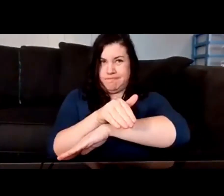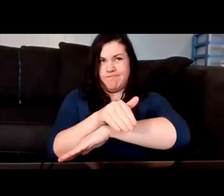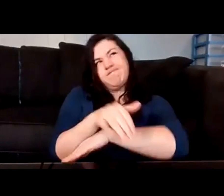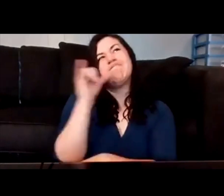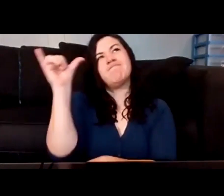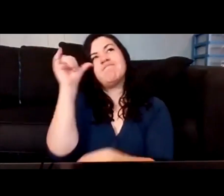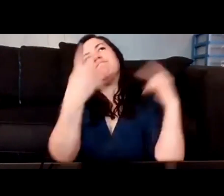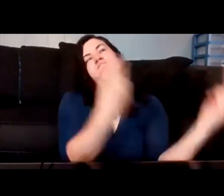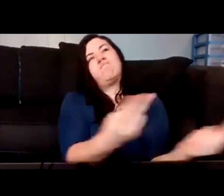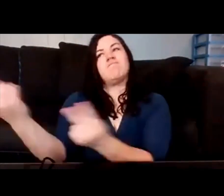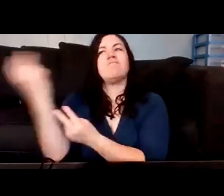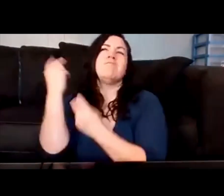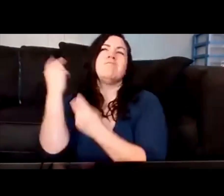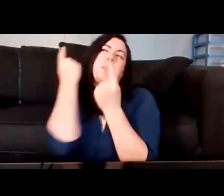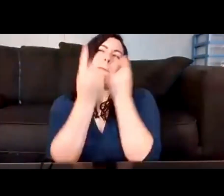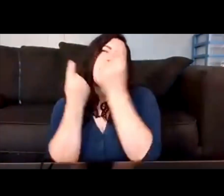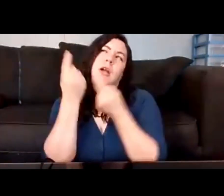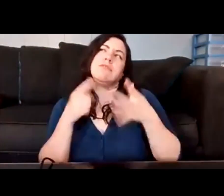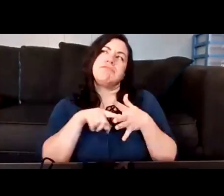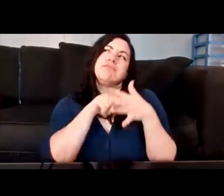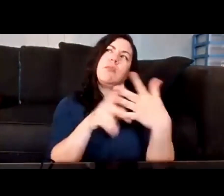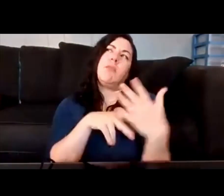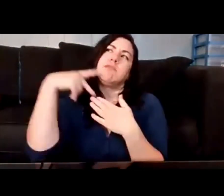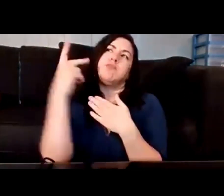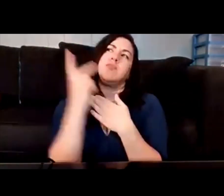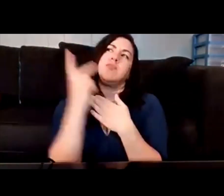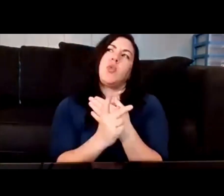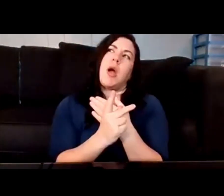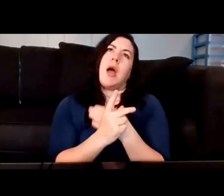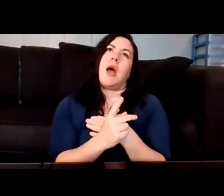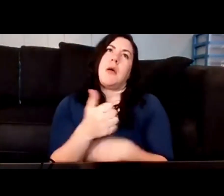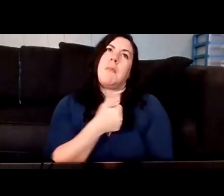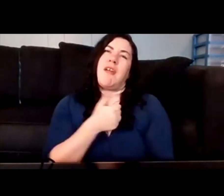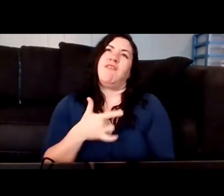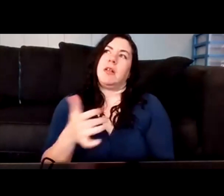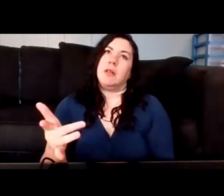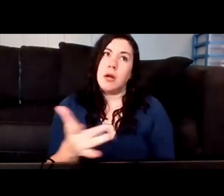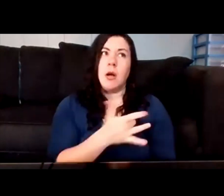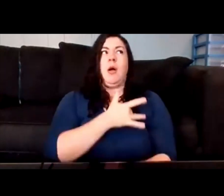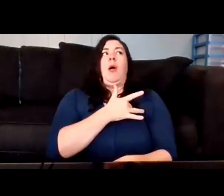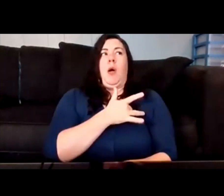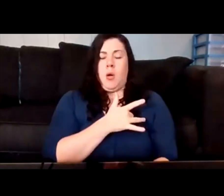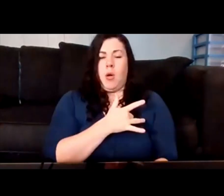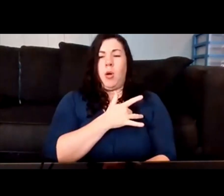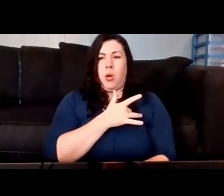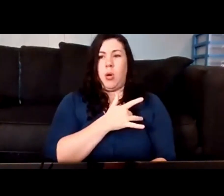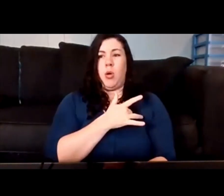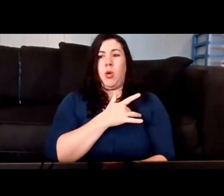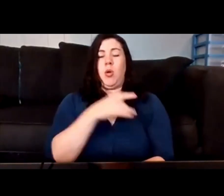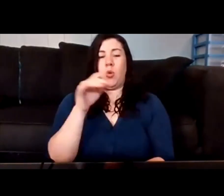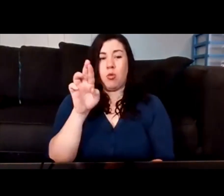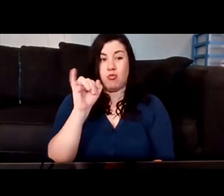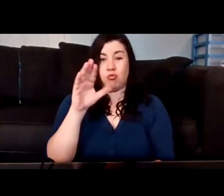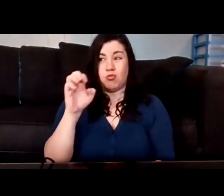yesterday's program, the beginning of yesterday, and I as well was really struck by Ms. Rice's words. They stayed with me all